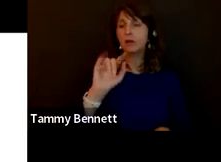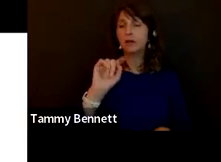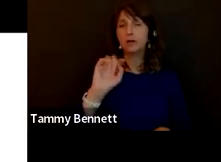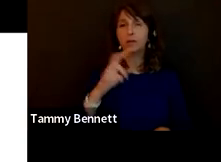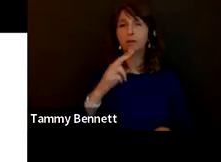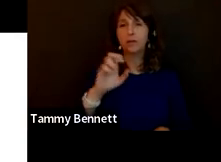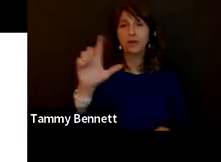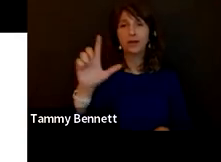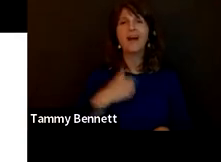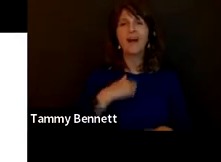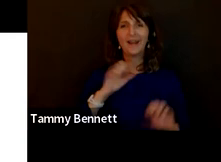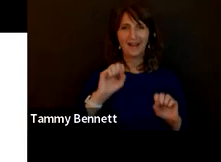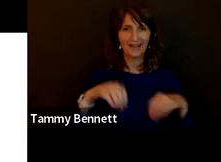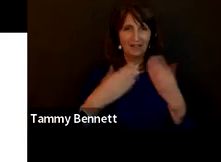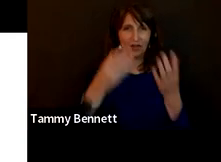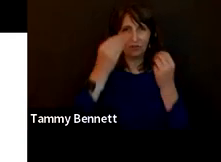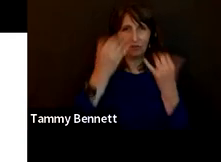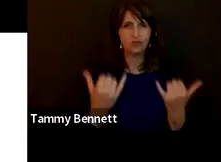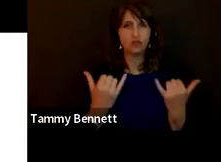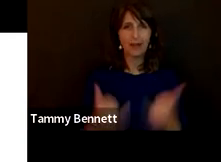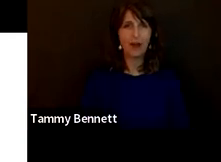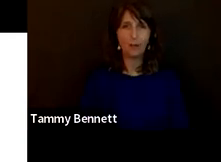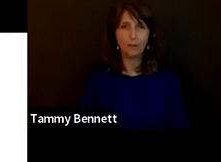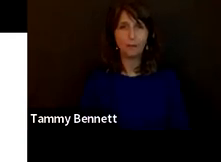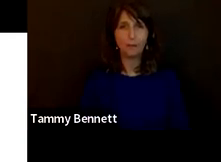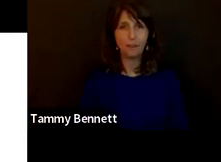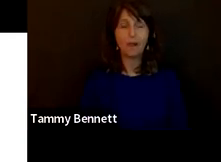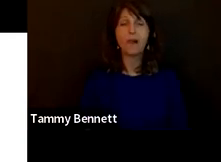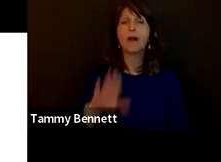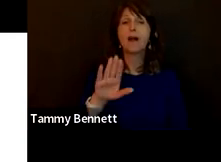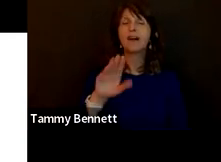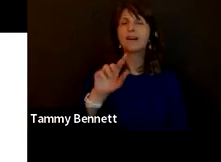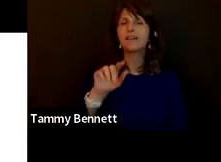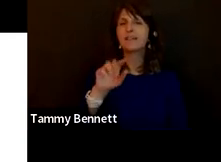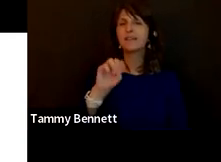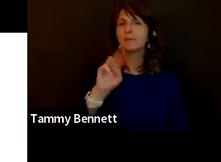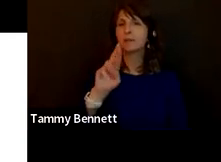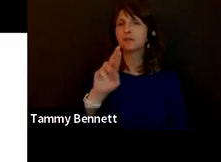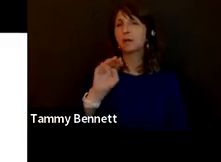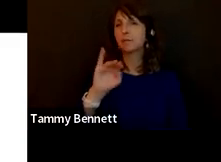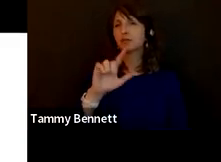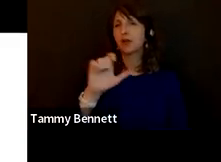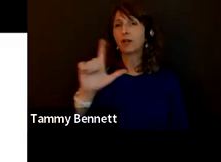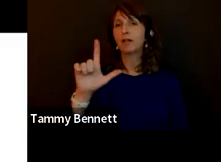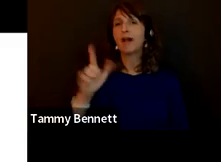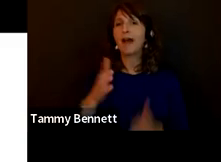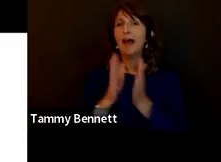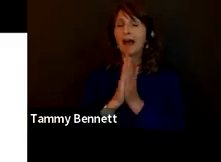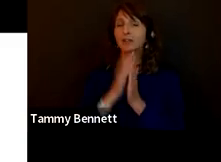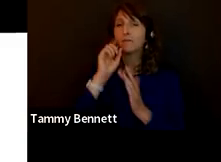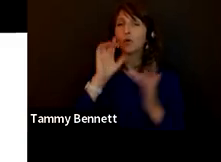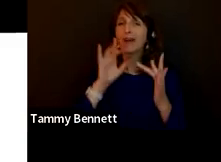myself. Hold on. Mr. Mitchell just asked if I could post my contact information. So I'm going to list my email